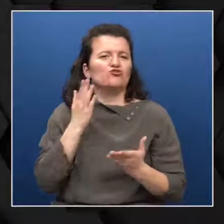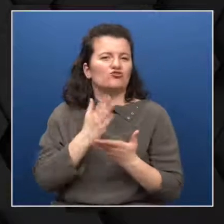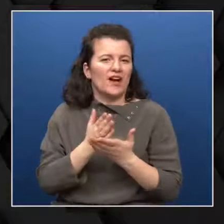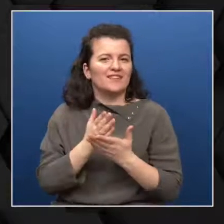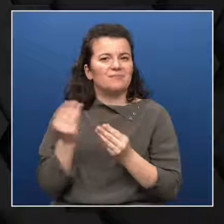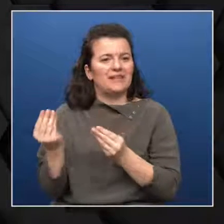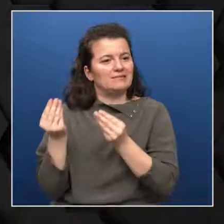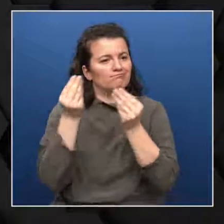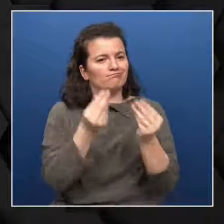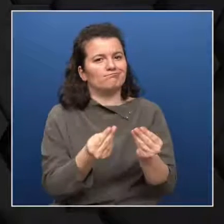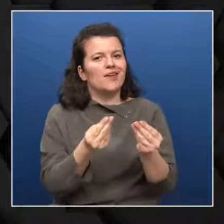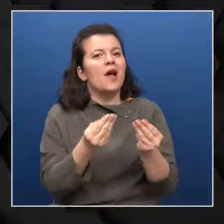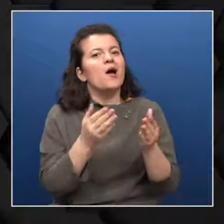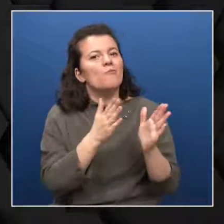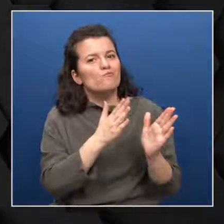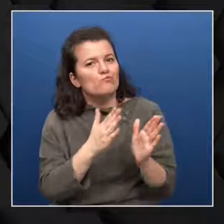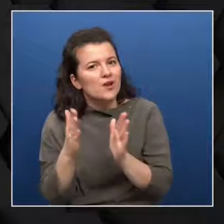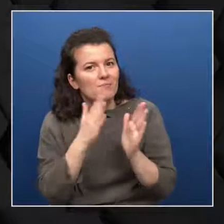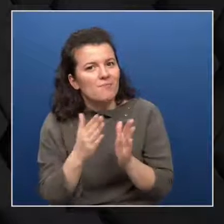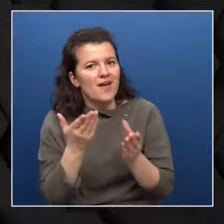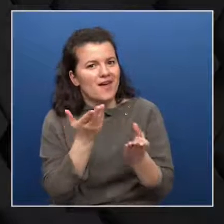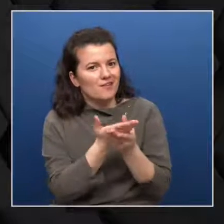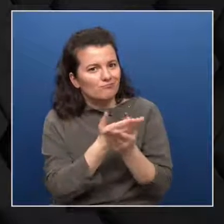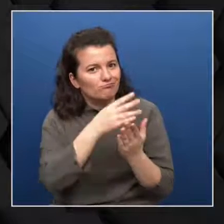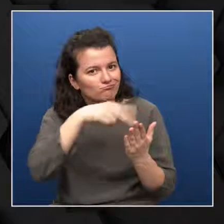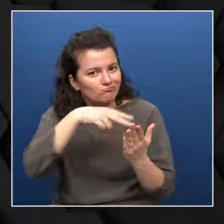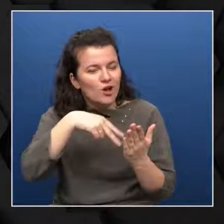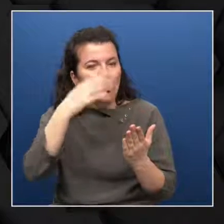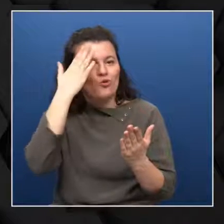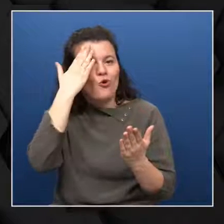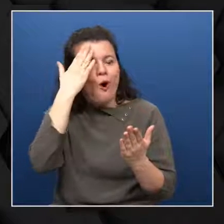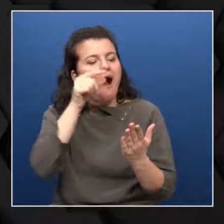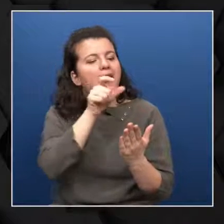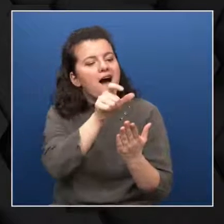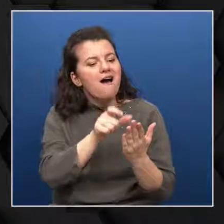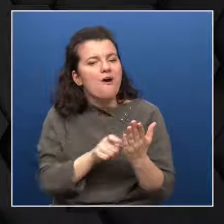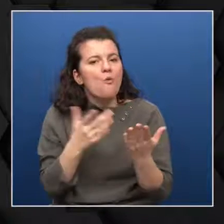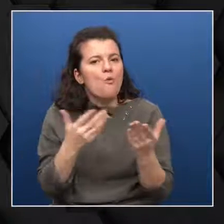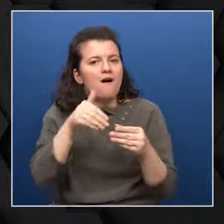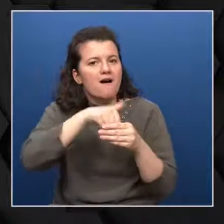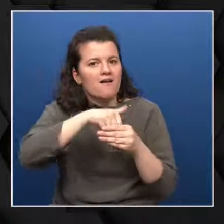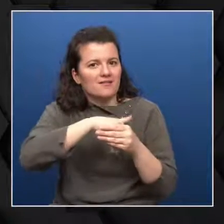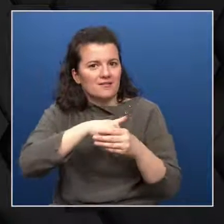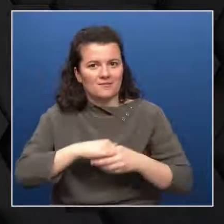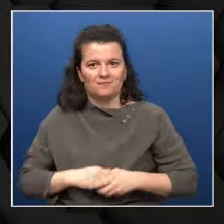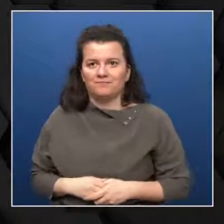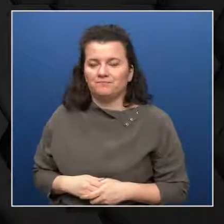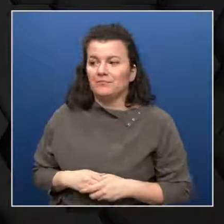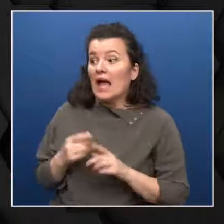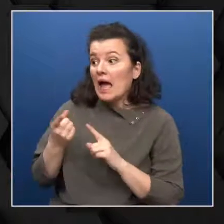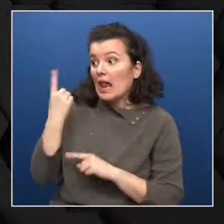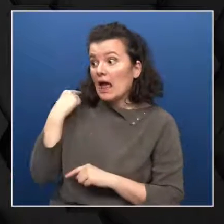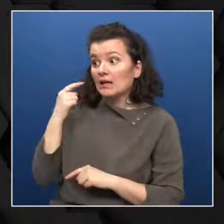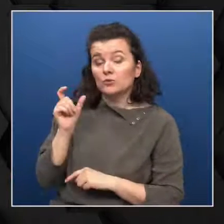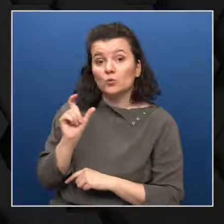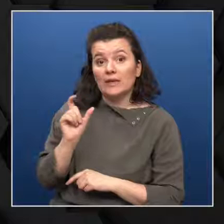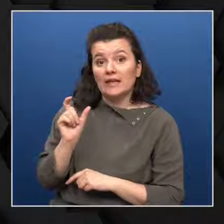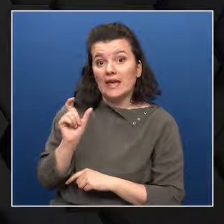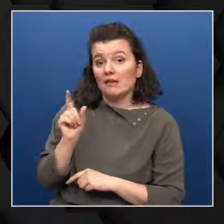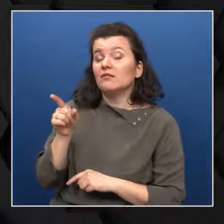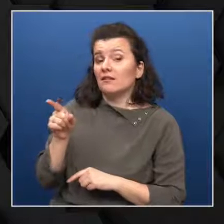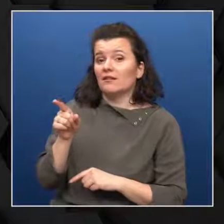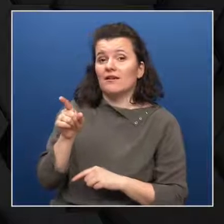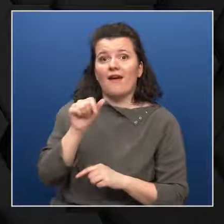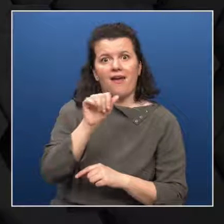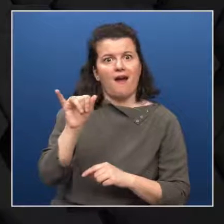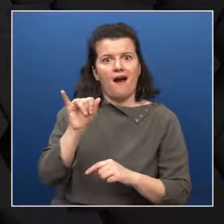even mean. Yeah. So last Saturday we were running a student conference. Yeah. About AI. So there were a lot